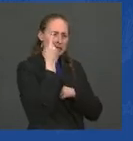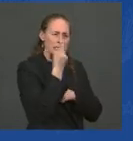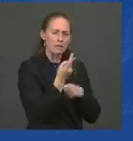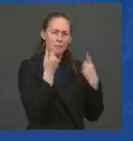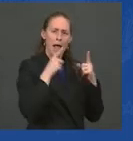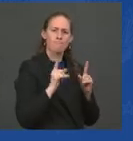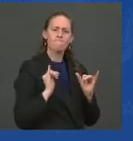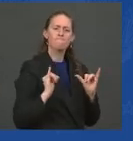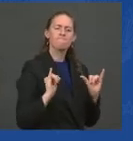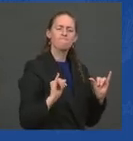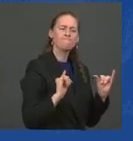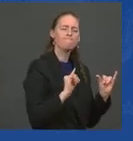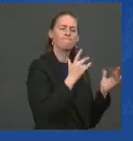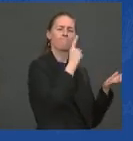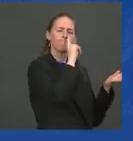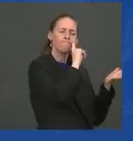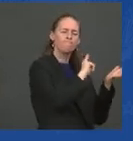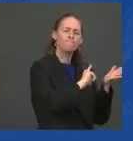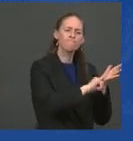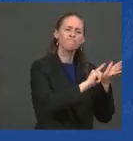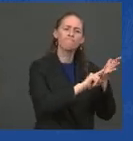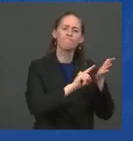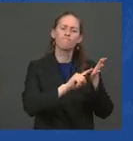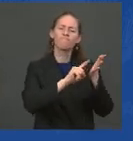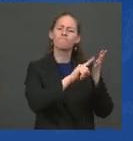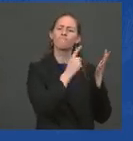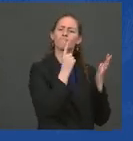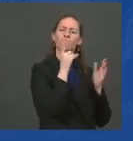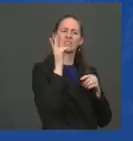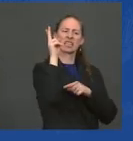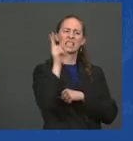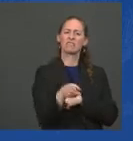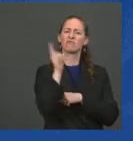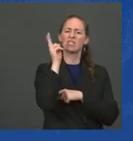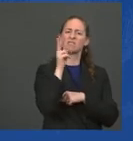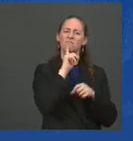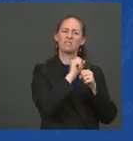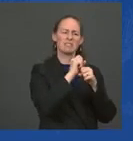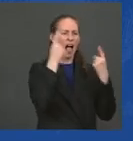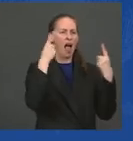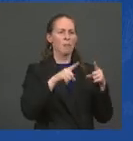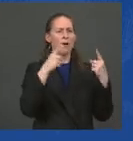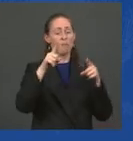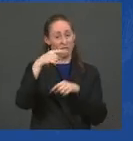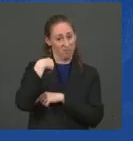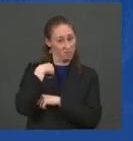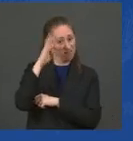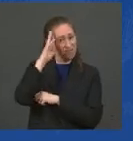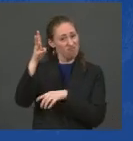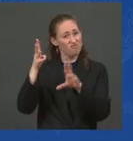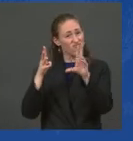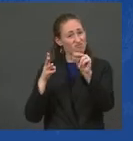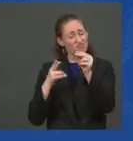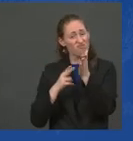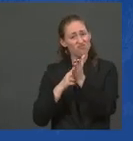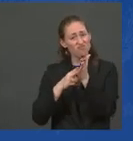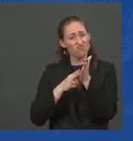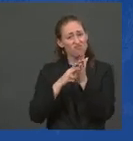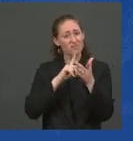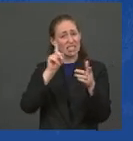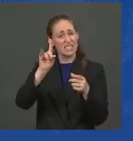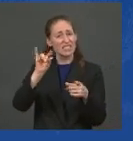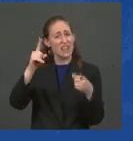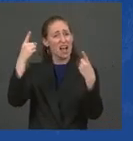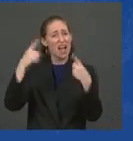some of history's most notorious villains. That's not hyperbole. Some of history's most notorious